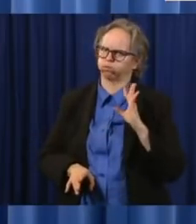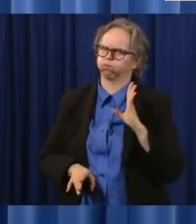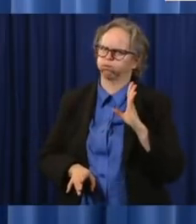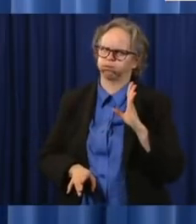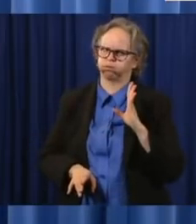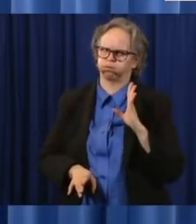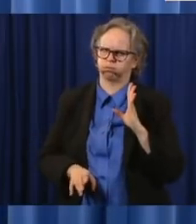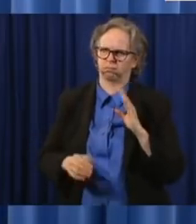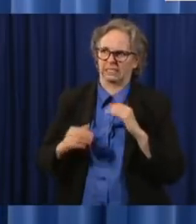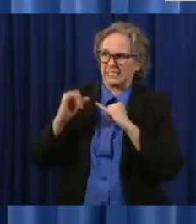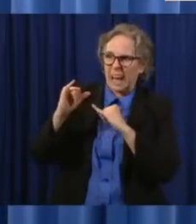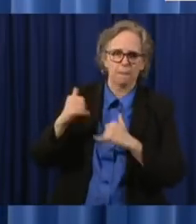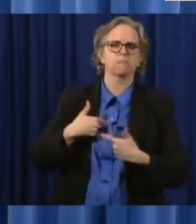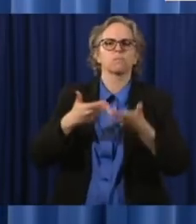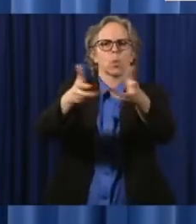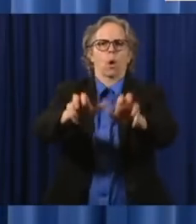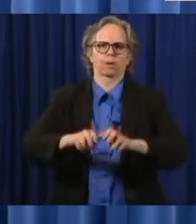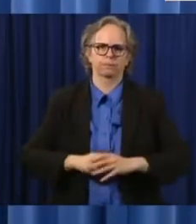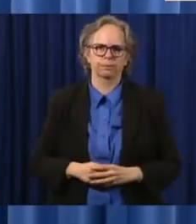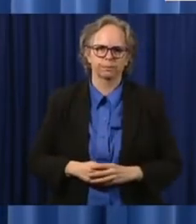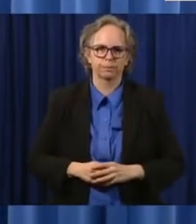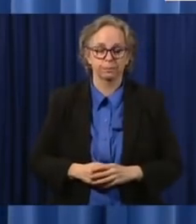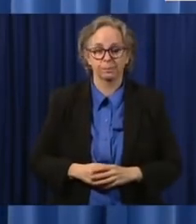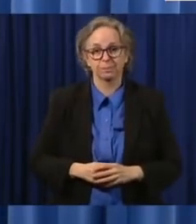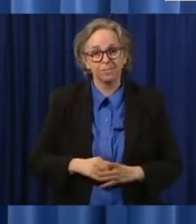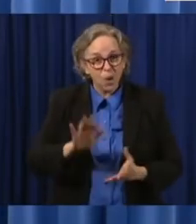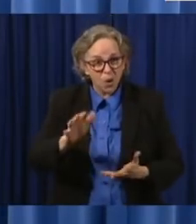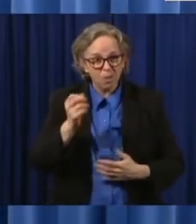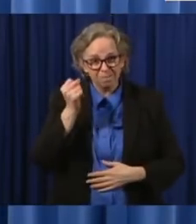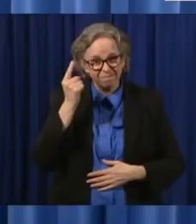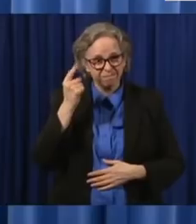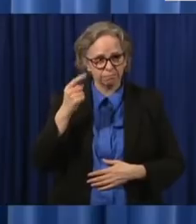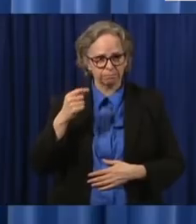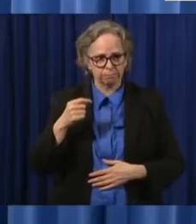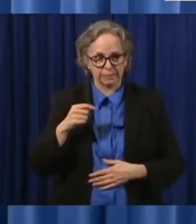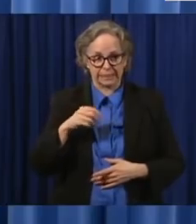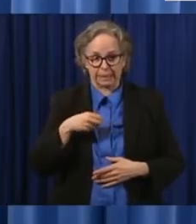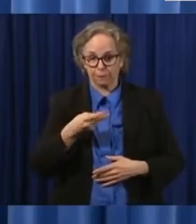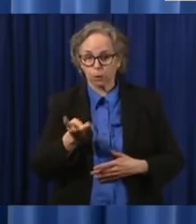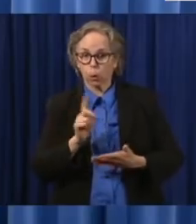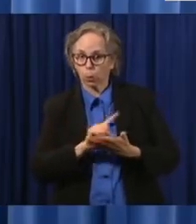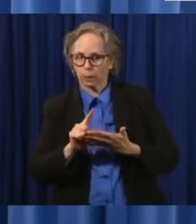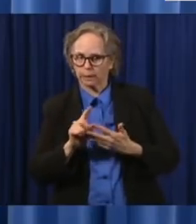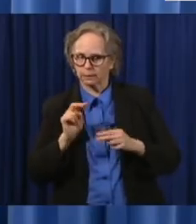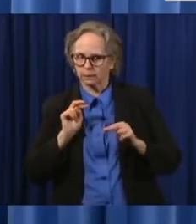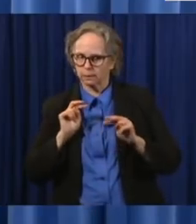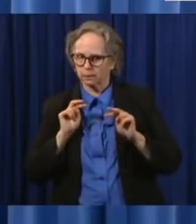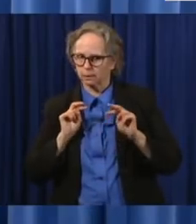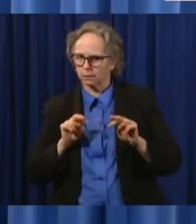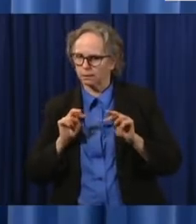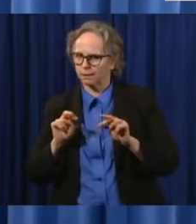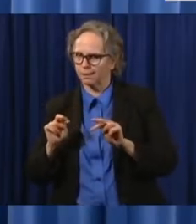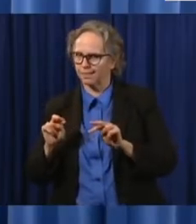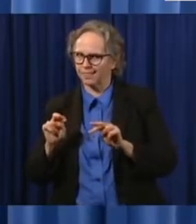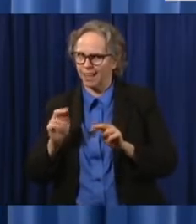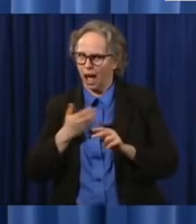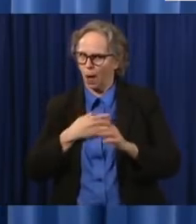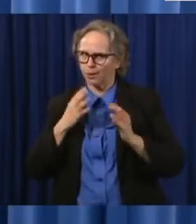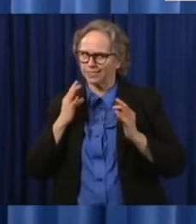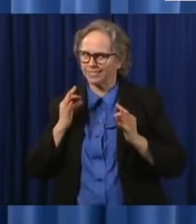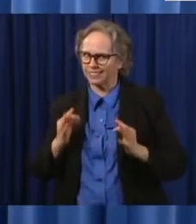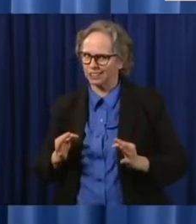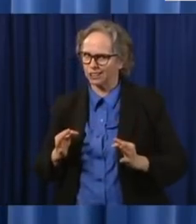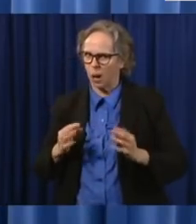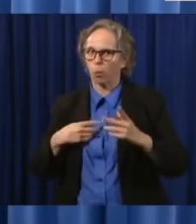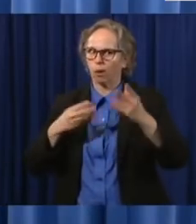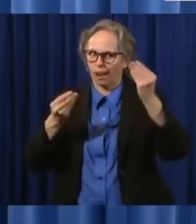back again. So what we do in the next, few weeks is going to really determine exactly where we are. The numbers that we show